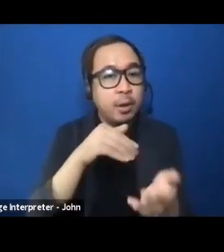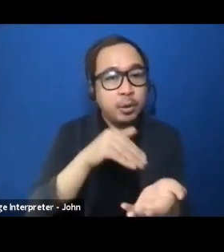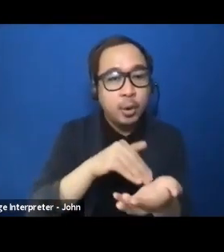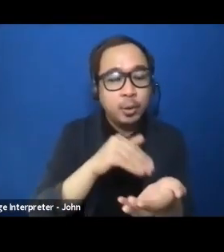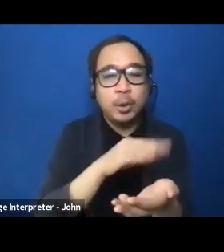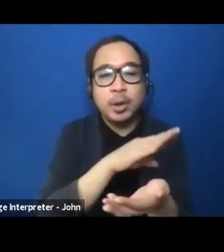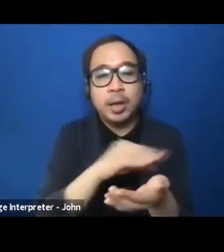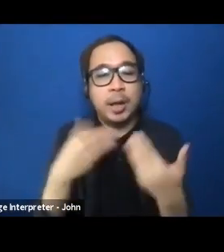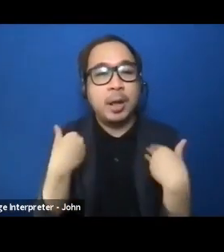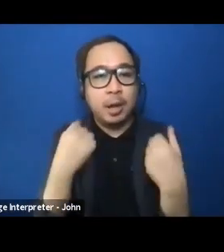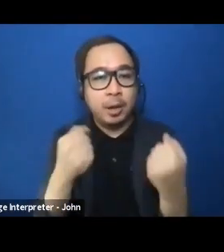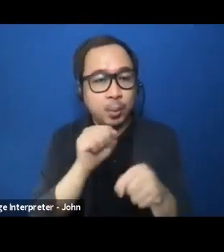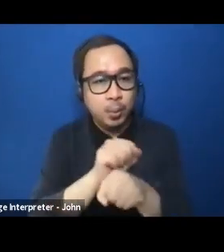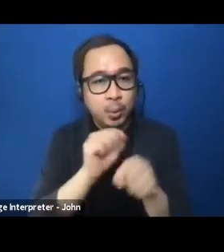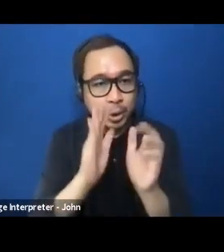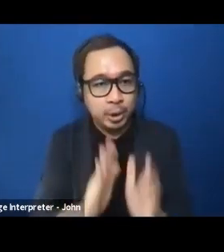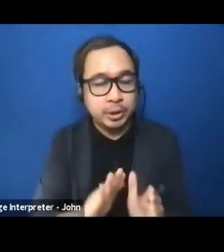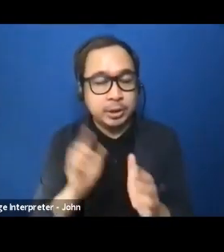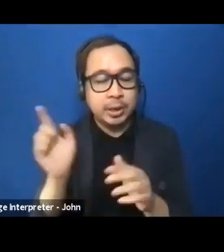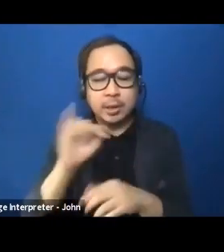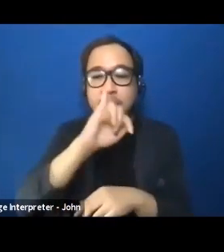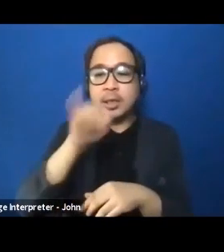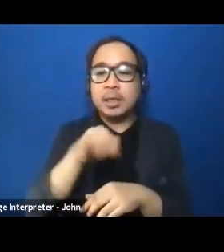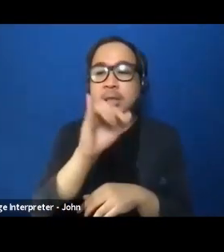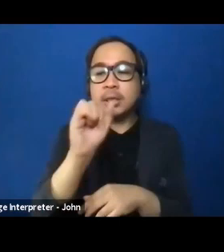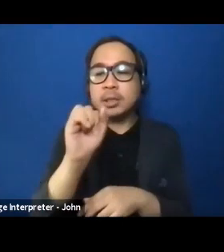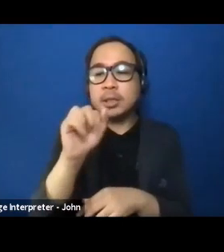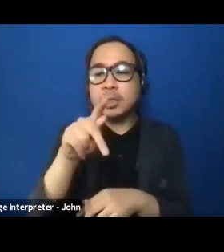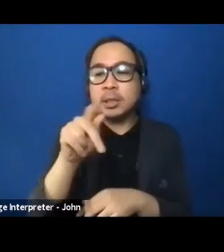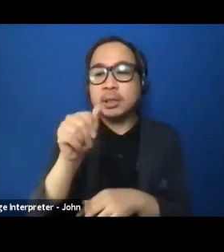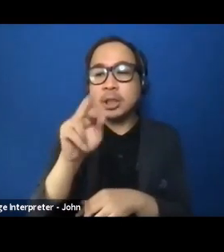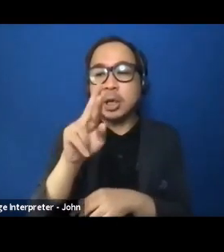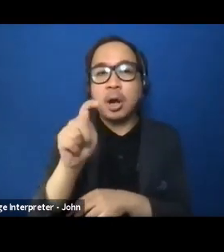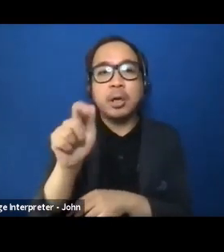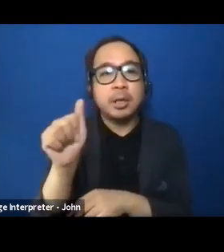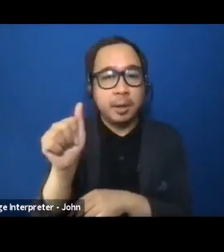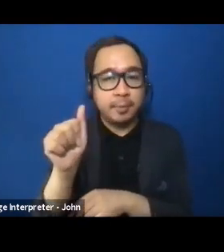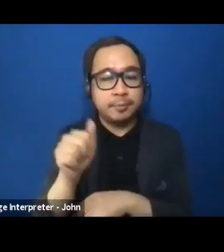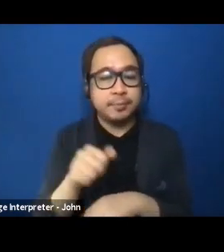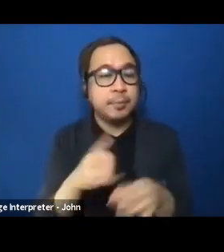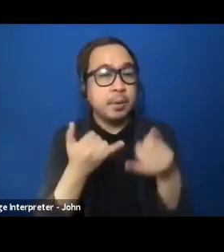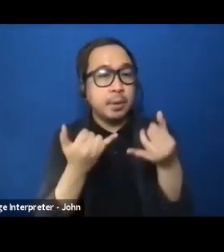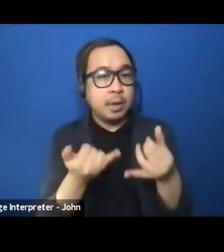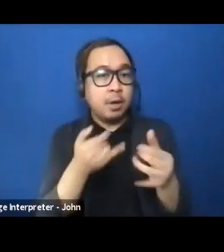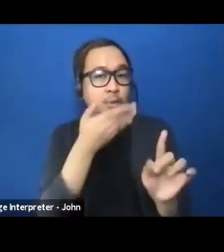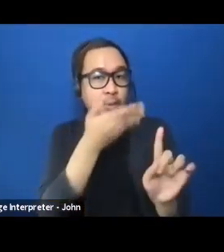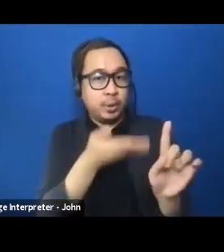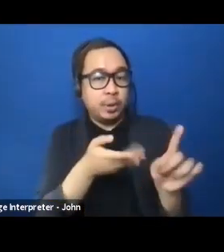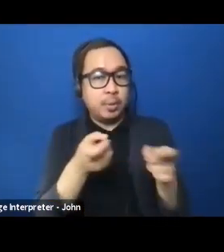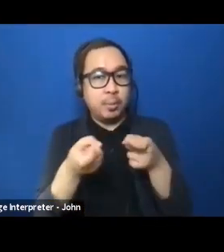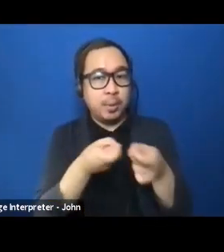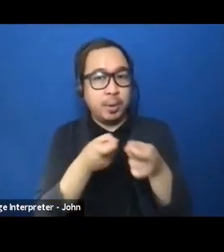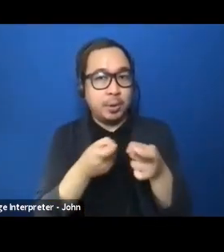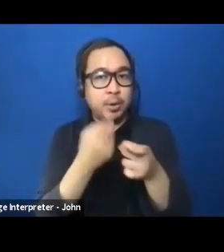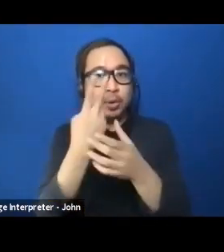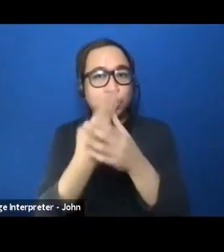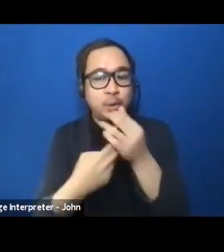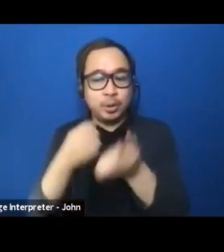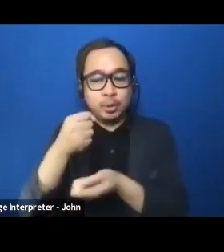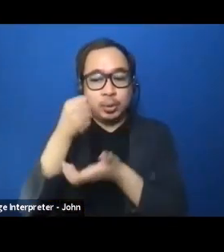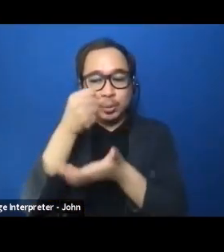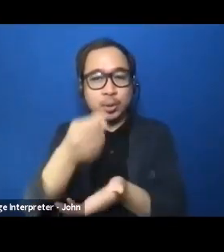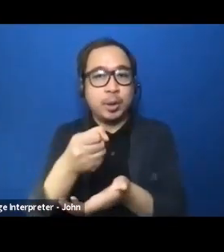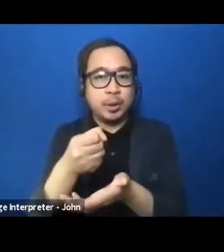health facilities in Jakarta. Additionally, she managed a UNFPA-funded youth sexual